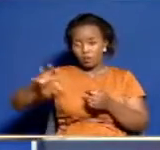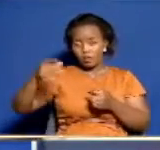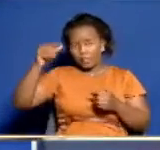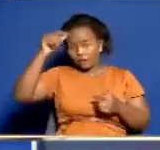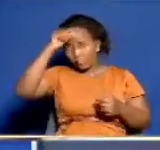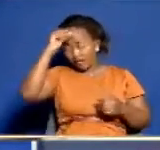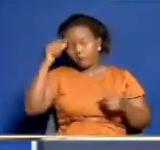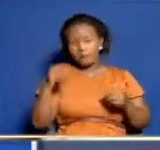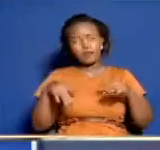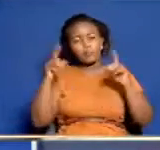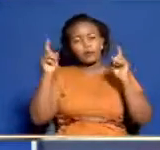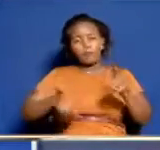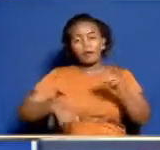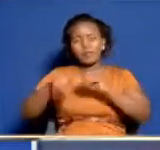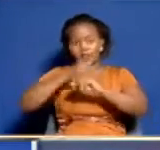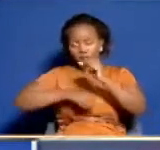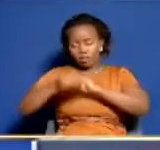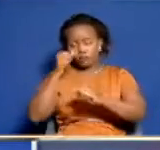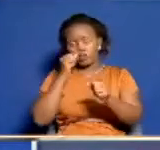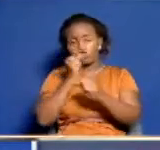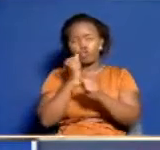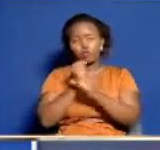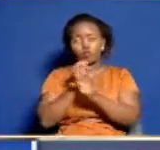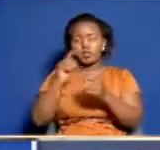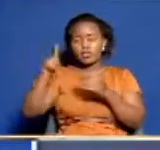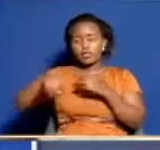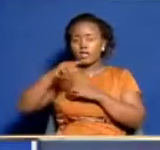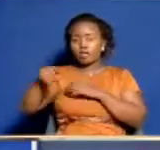drastic measures, including suspension of licenses